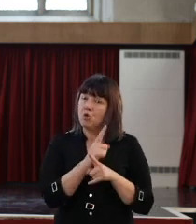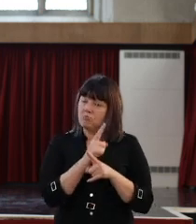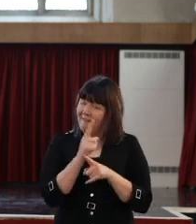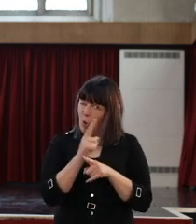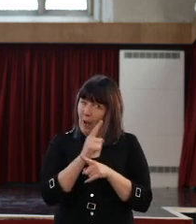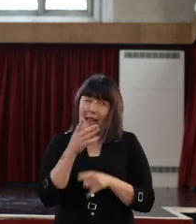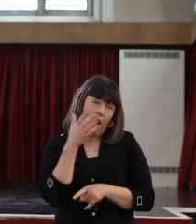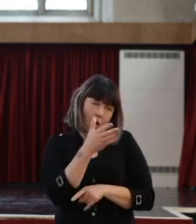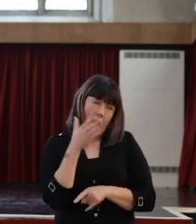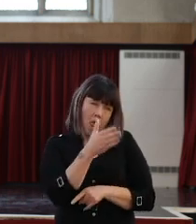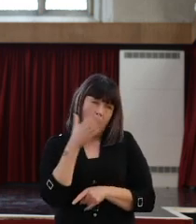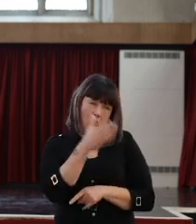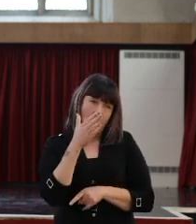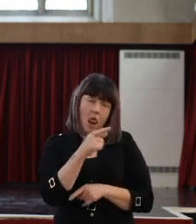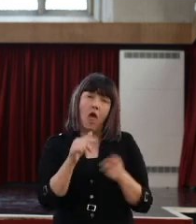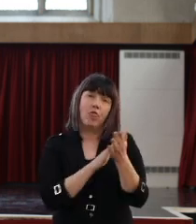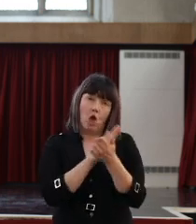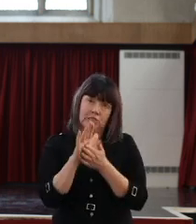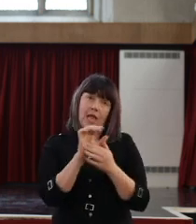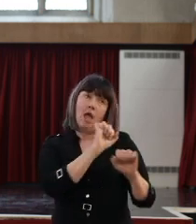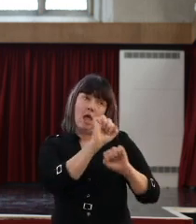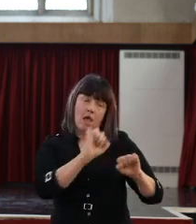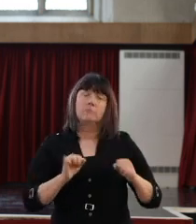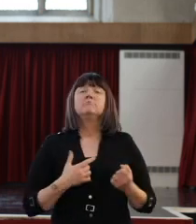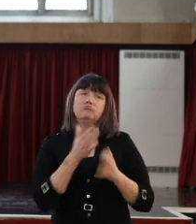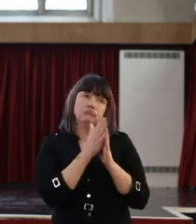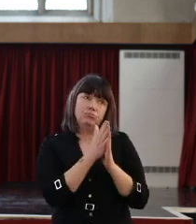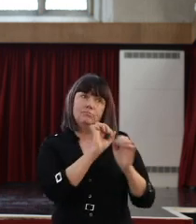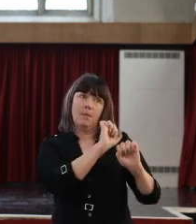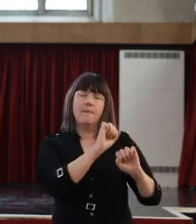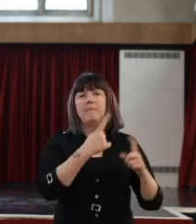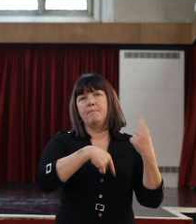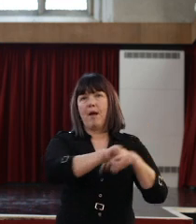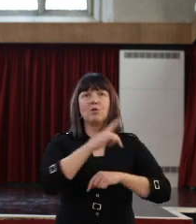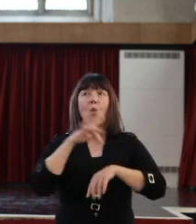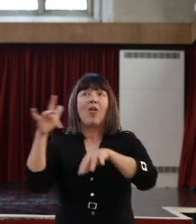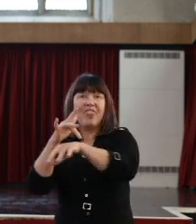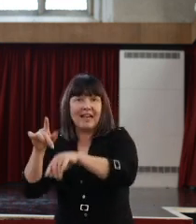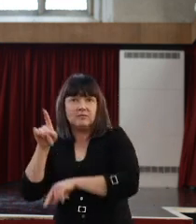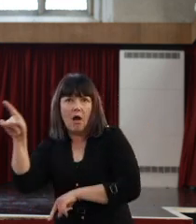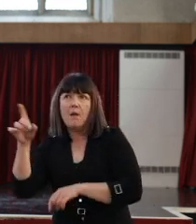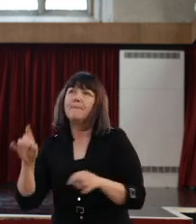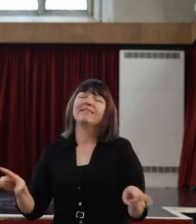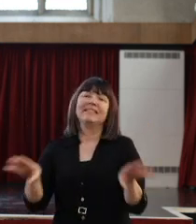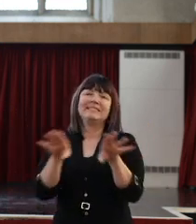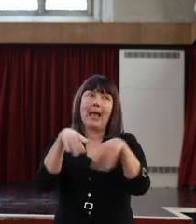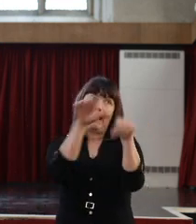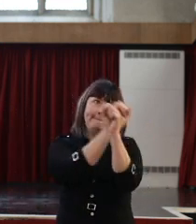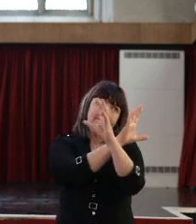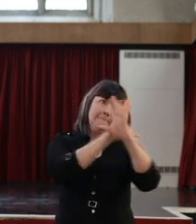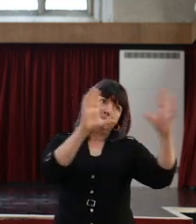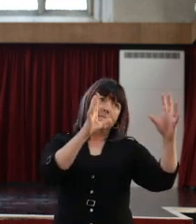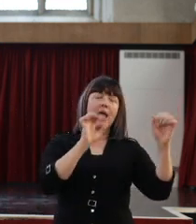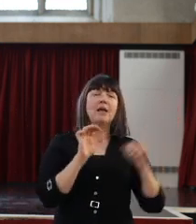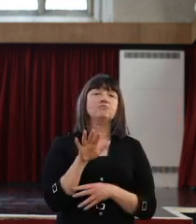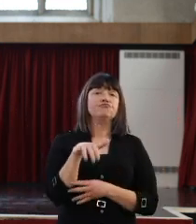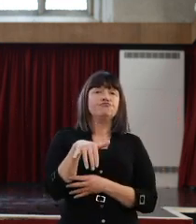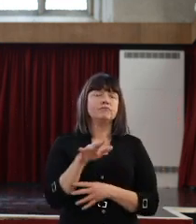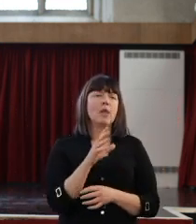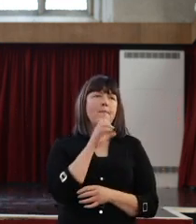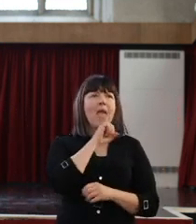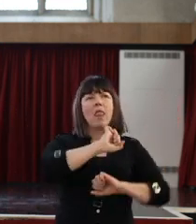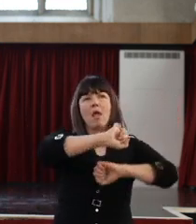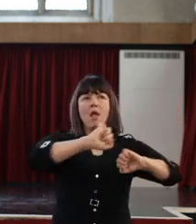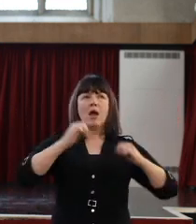theatre, I was used to camp men in colourful costumes who liked being around young boys. But I didn't see an